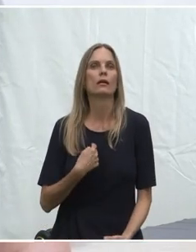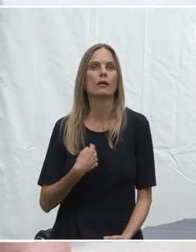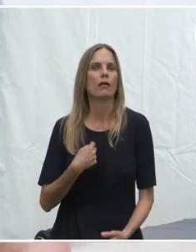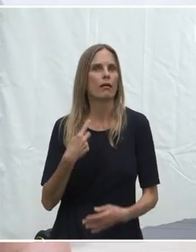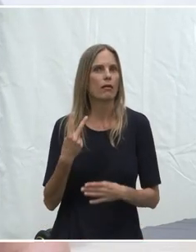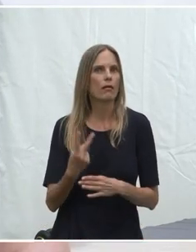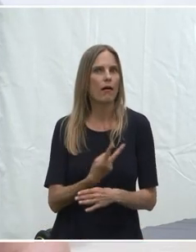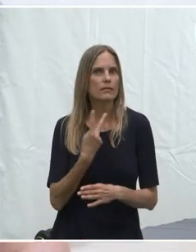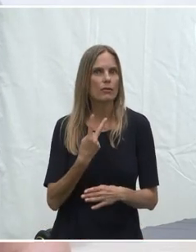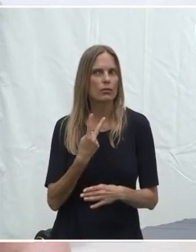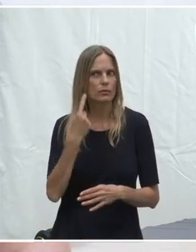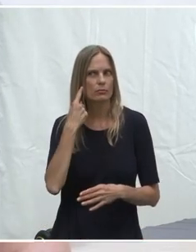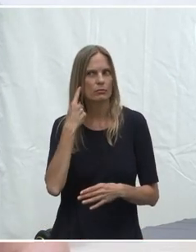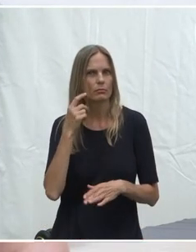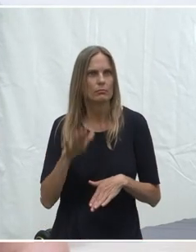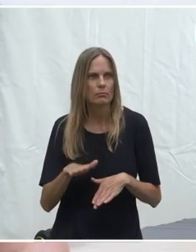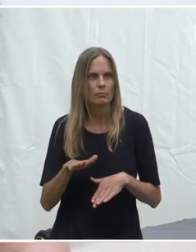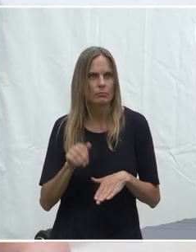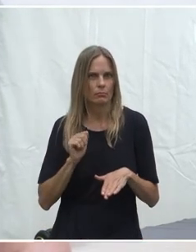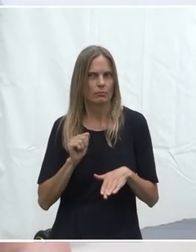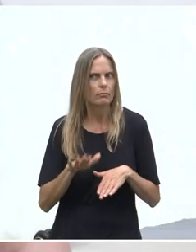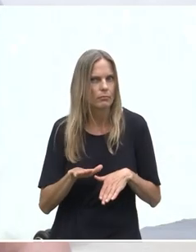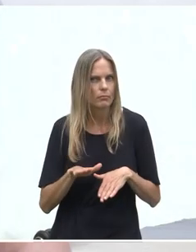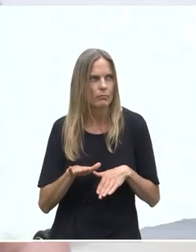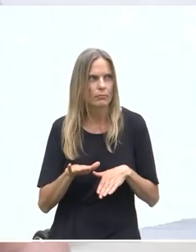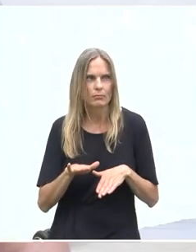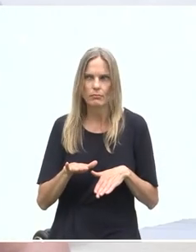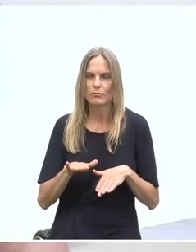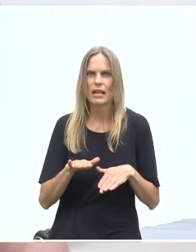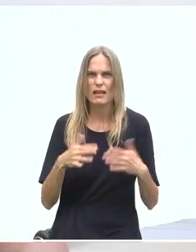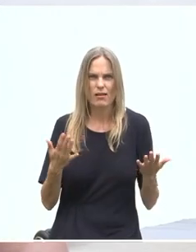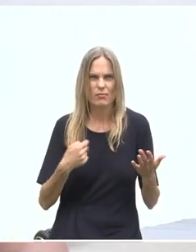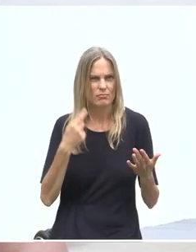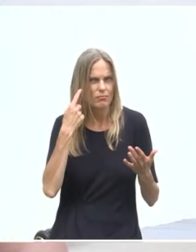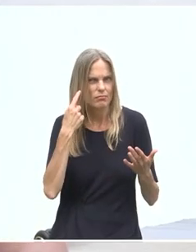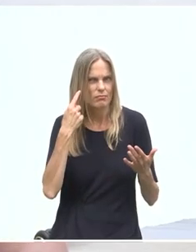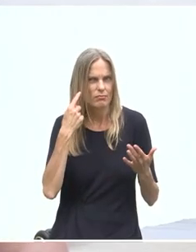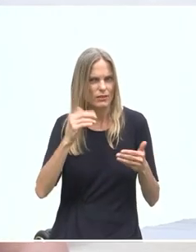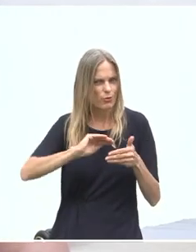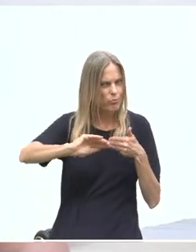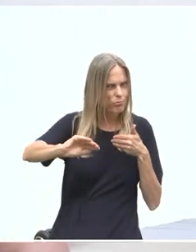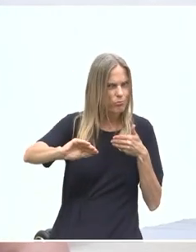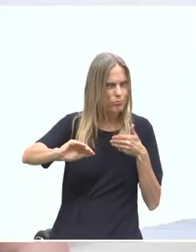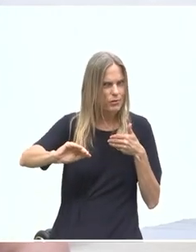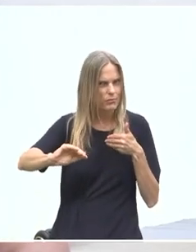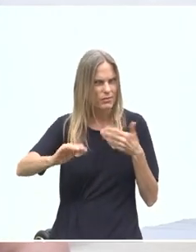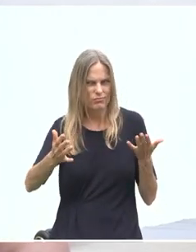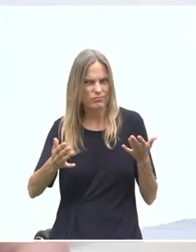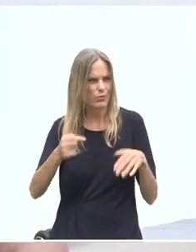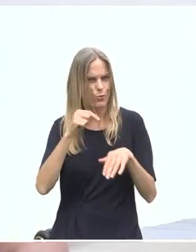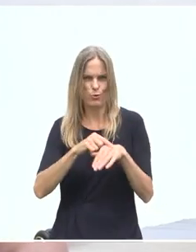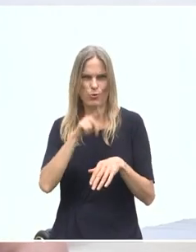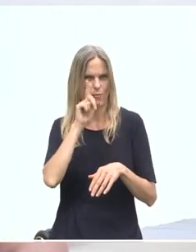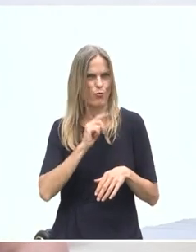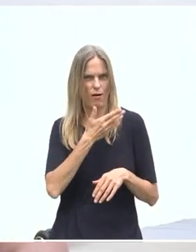make sure that I'm in the right spot, that they didn't actually do like a men's and female separate. And it was really uncomfortable to be the